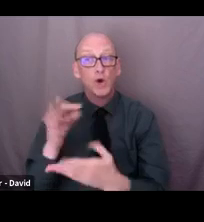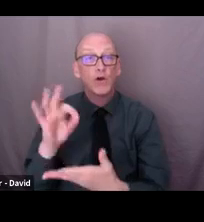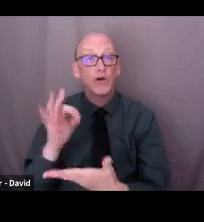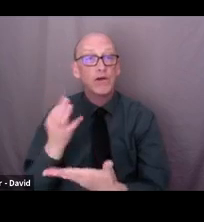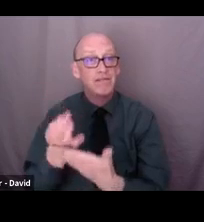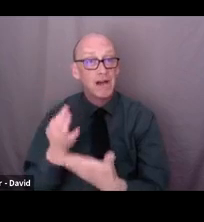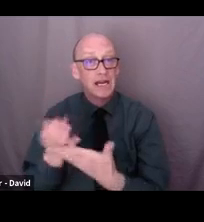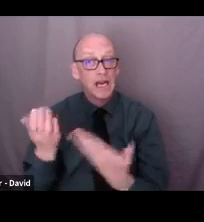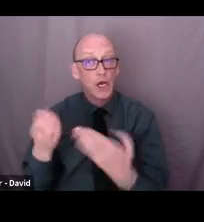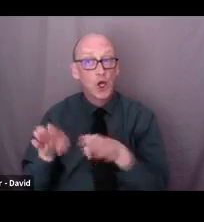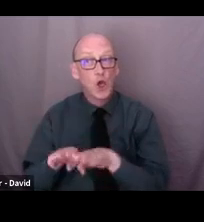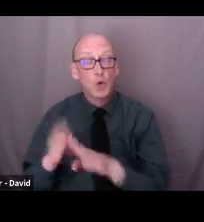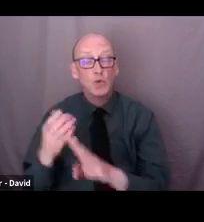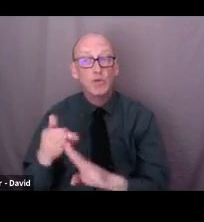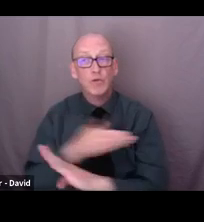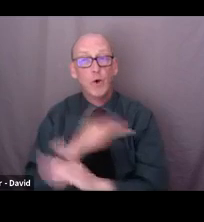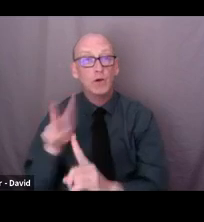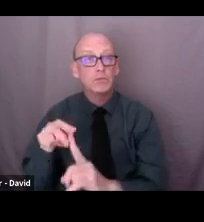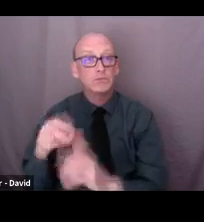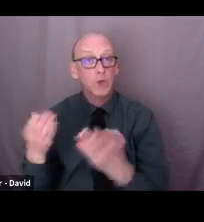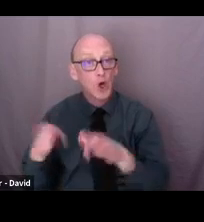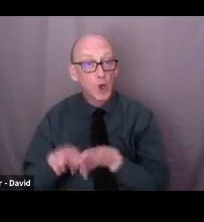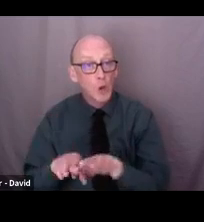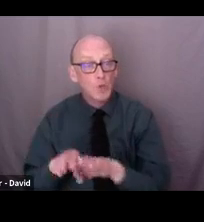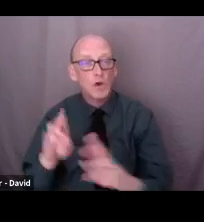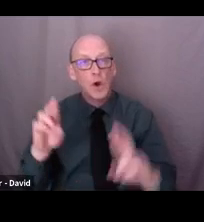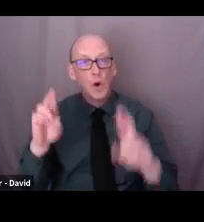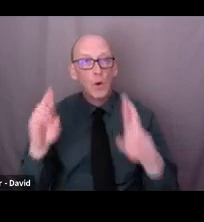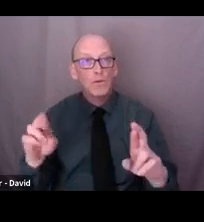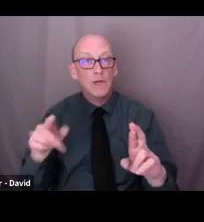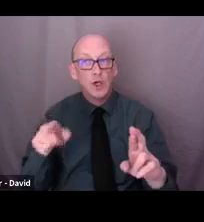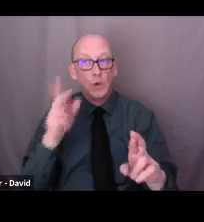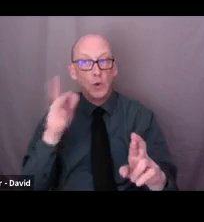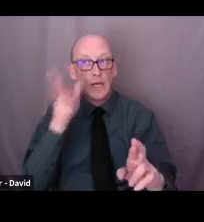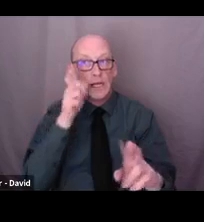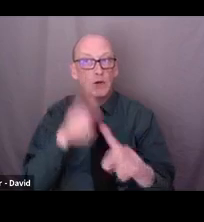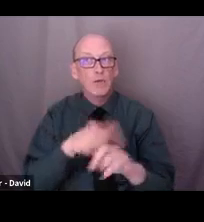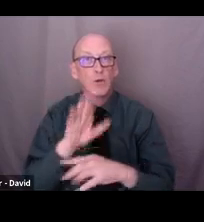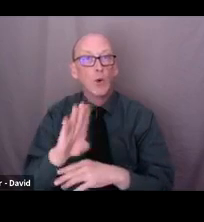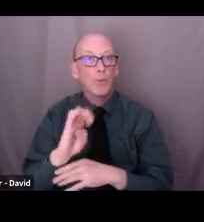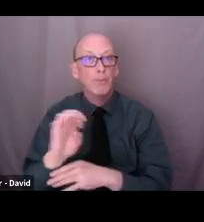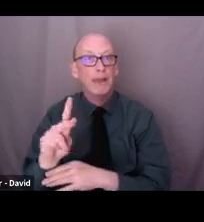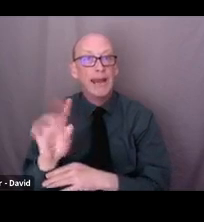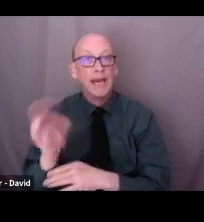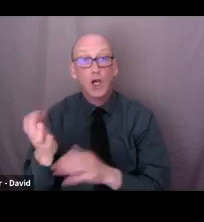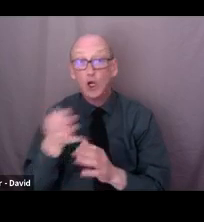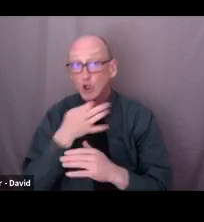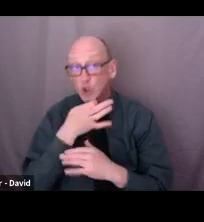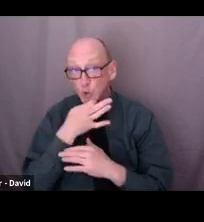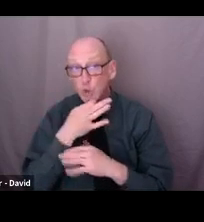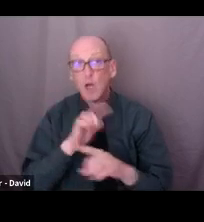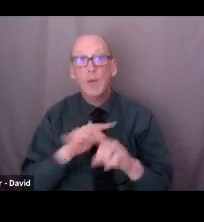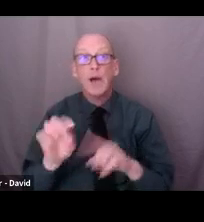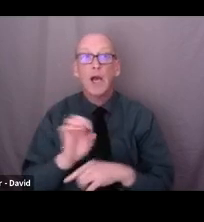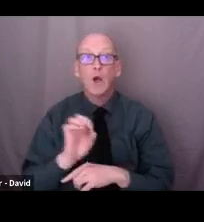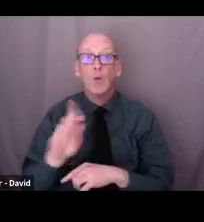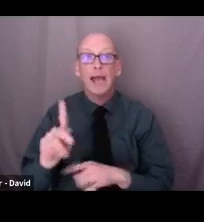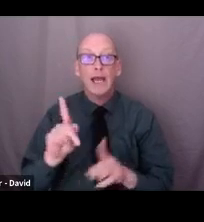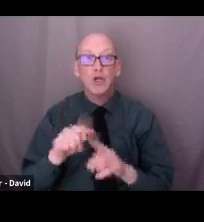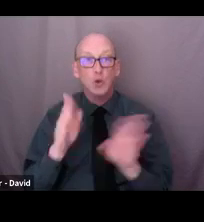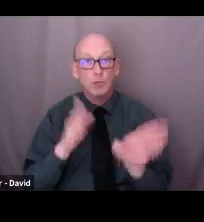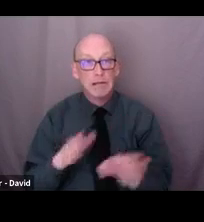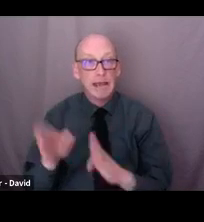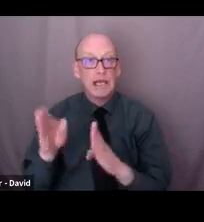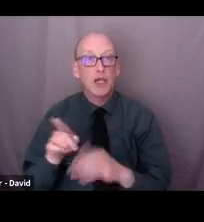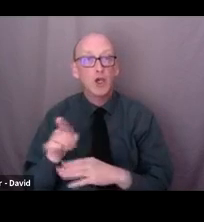before applications closed, hopefully you'll be hearing from your bank soon. But you, again, to go back to this planning, you